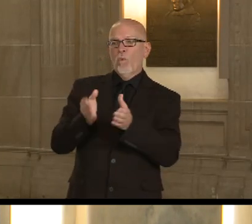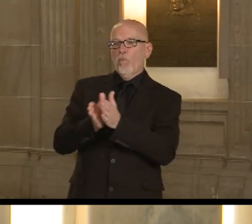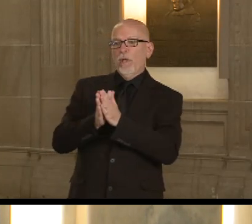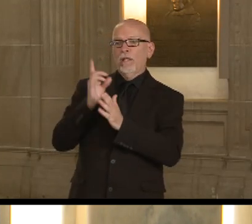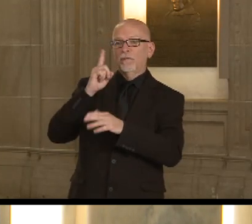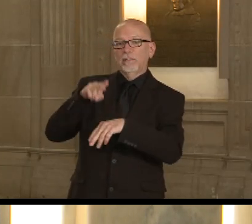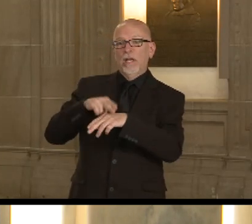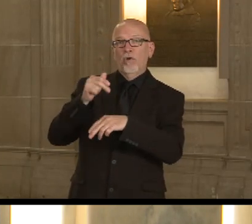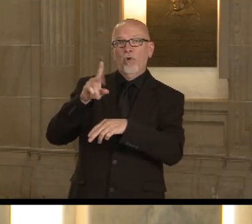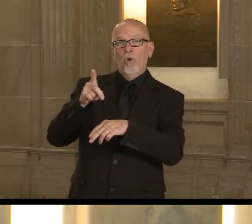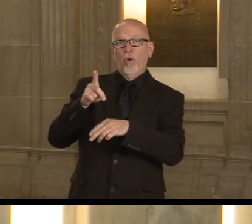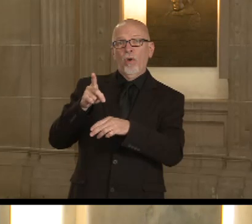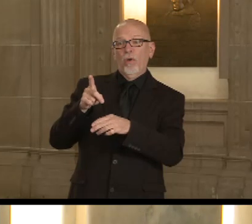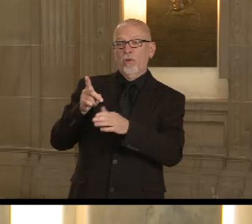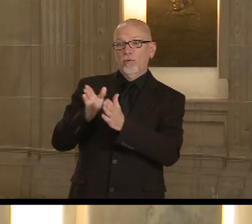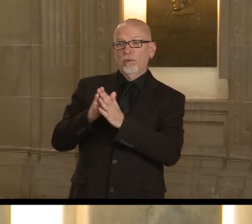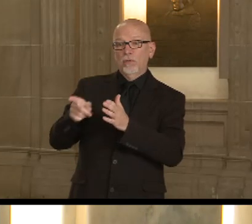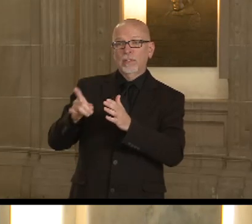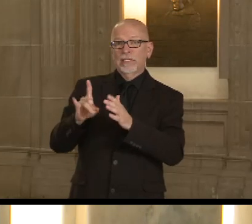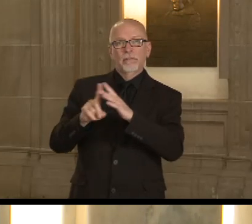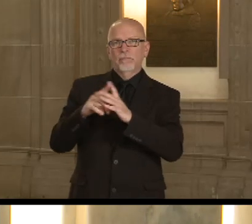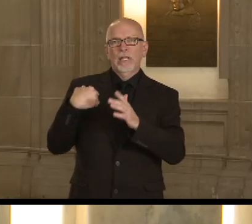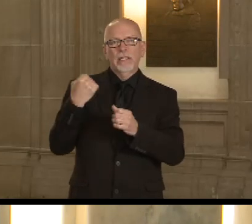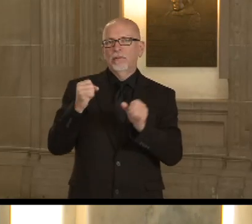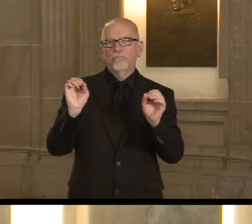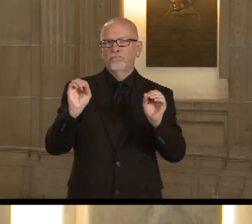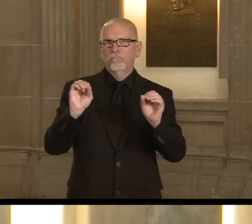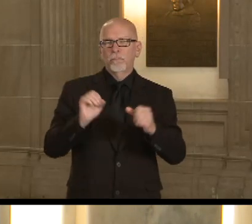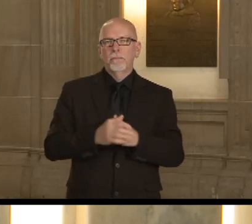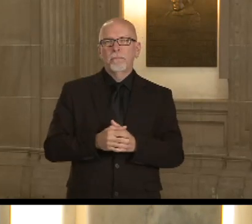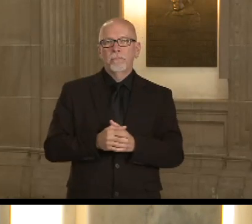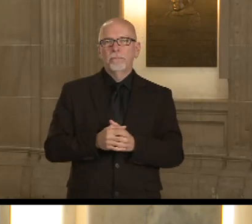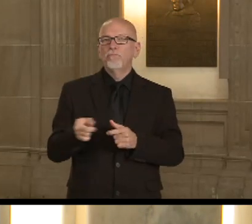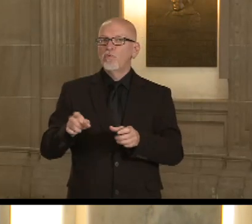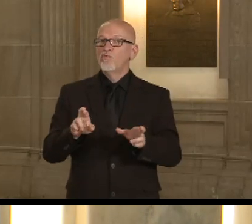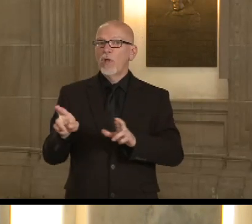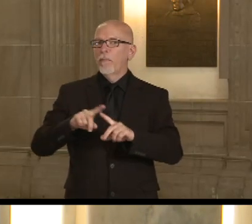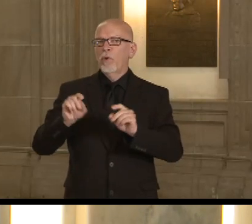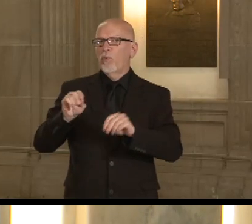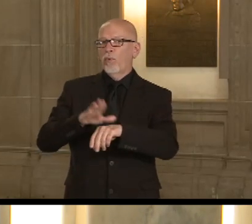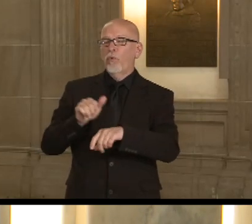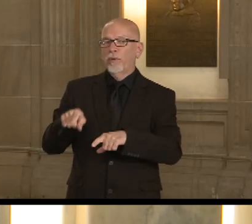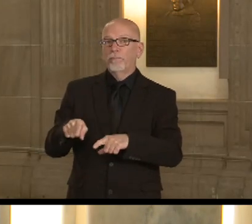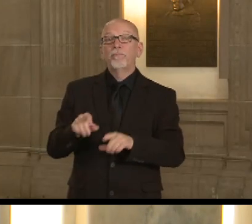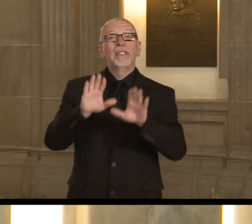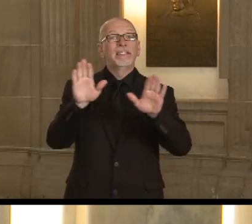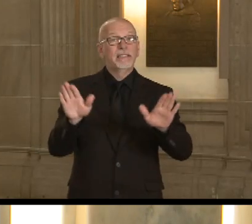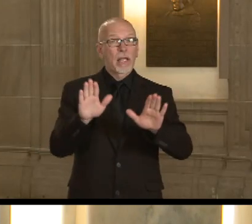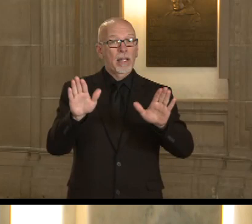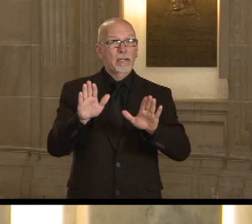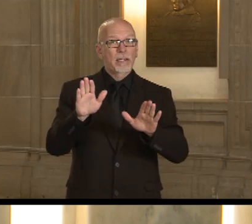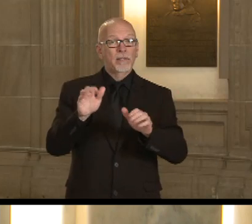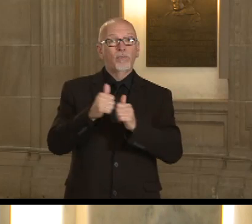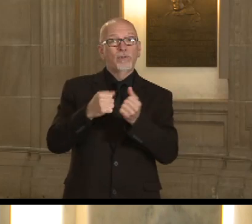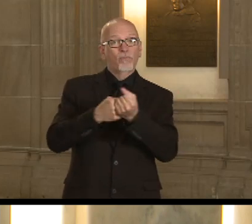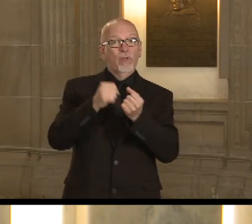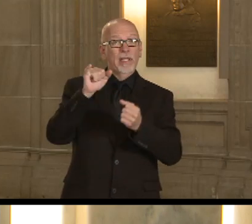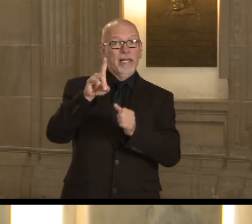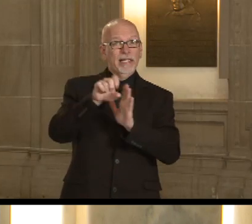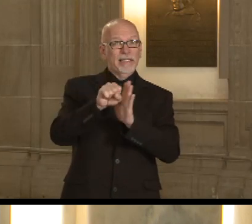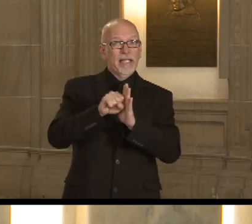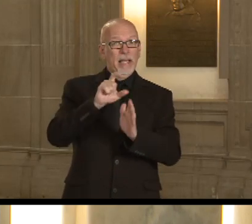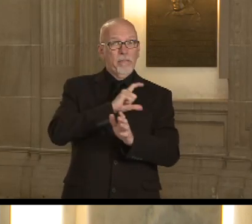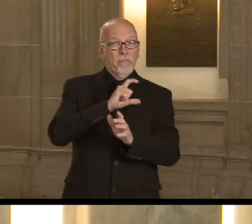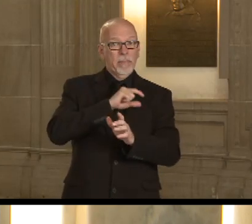National Guard reactionary force emerged on Saturday. On Sunday, with the support of the Indiana State